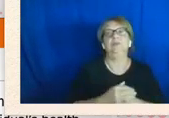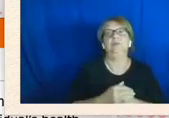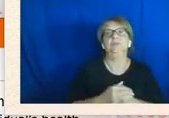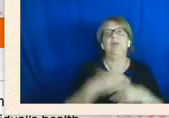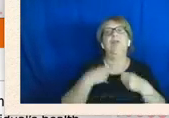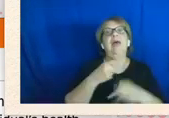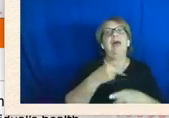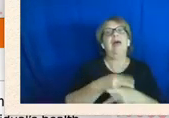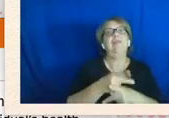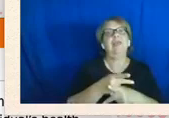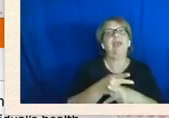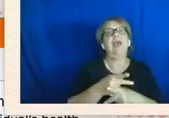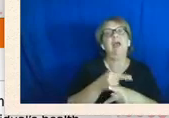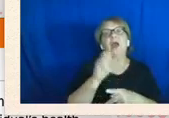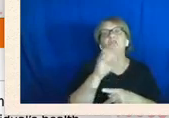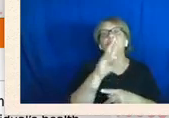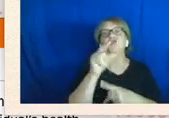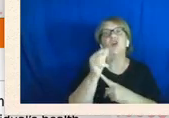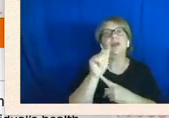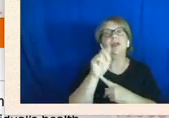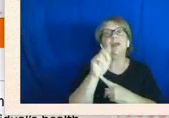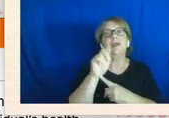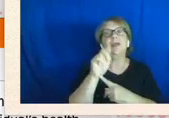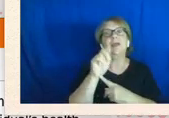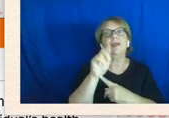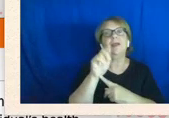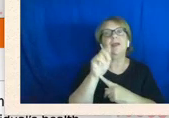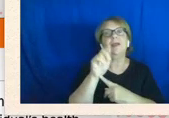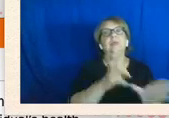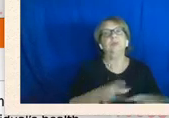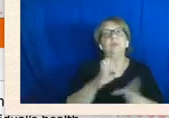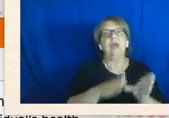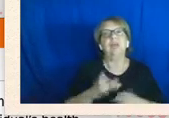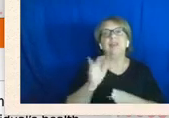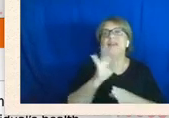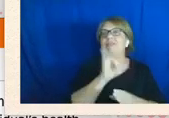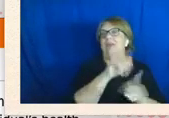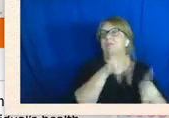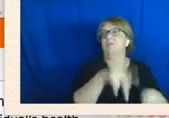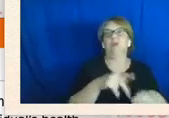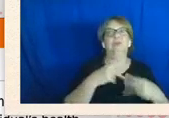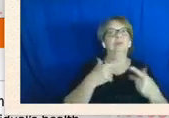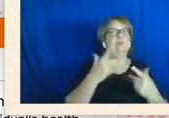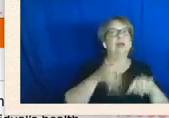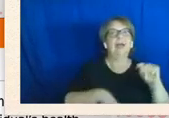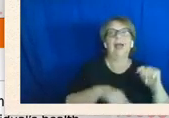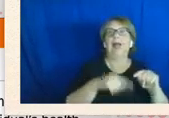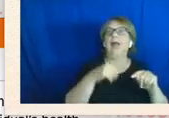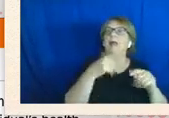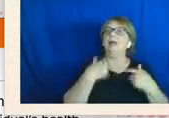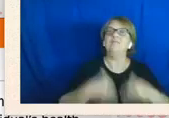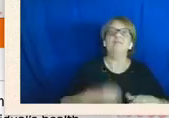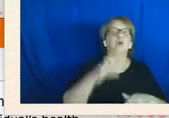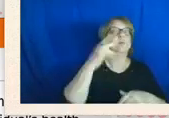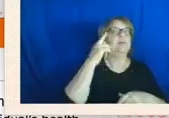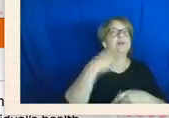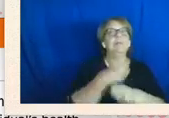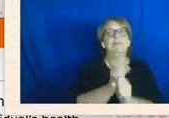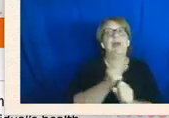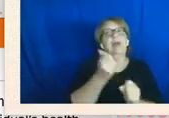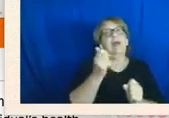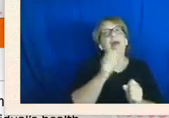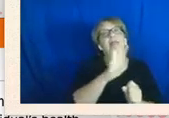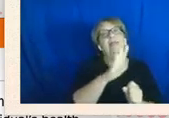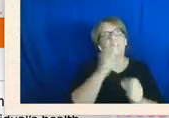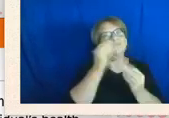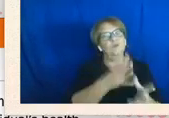surrogates also serves as preparation in the event that that person is no longer physically or mentally able to make informed healthcare decisions. The writing can provide